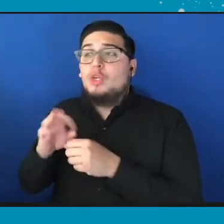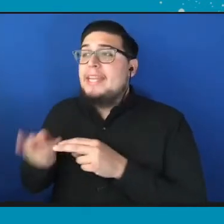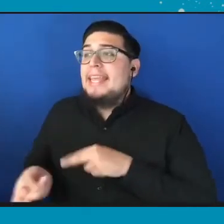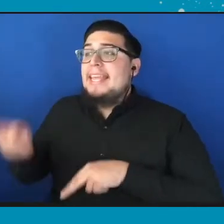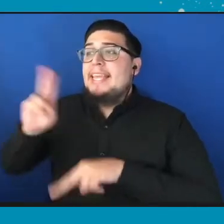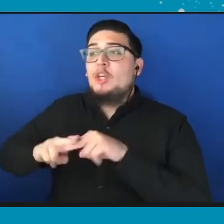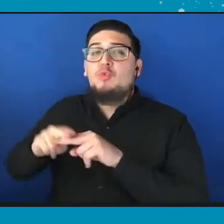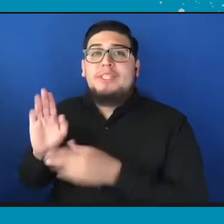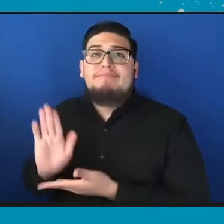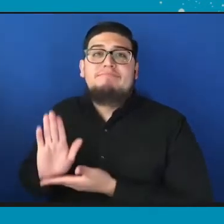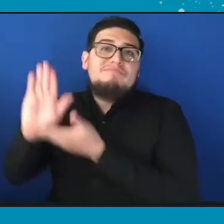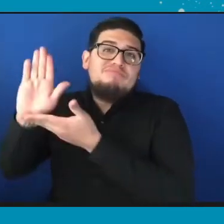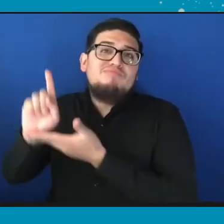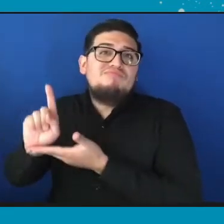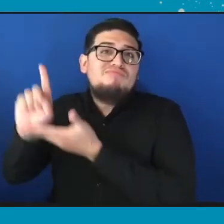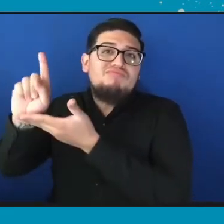Carolina.